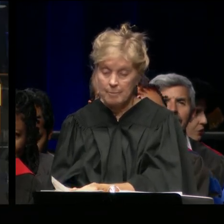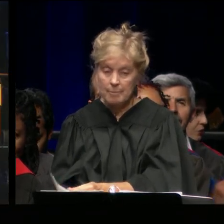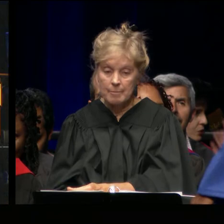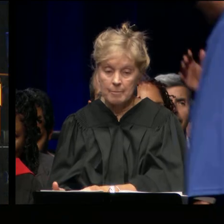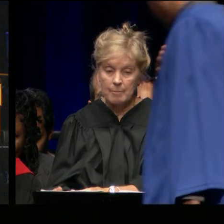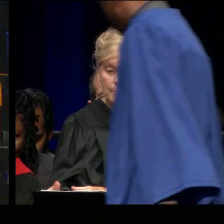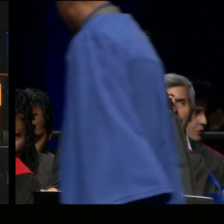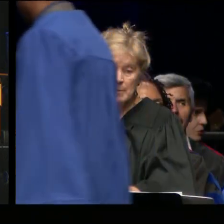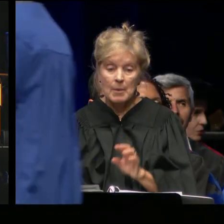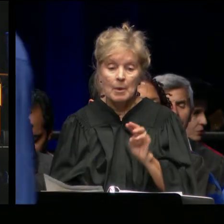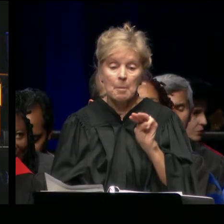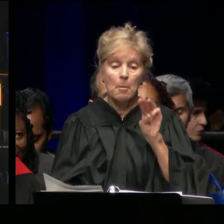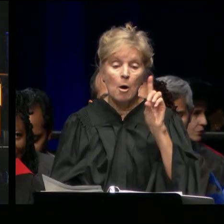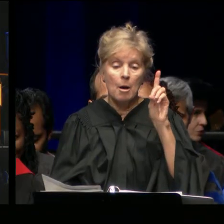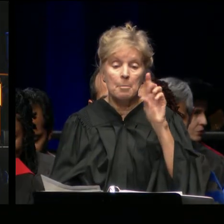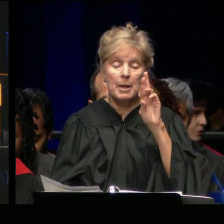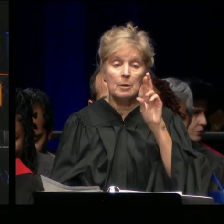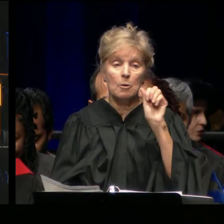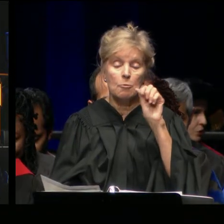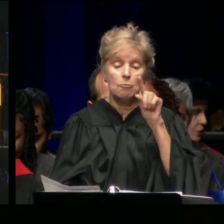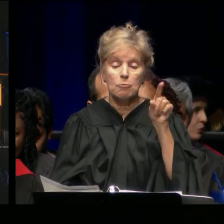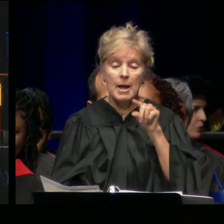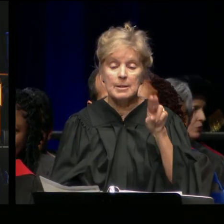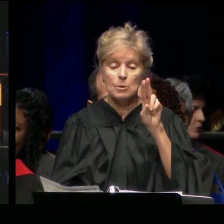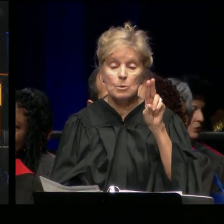Mohammed Razu Ahmed.